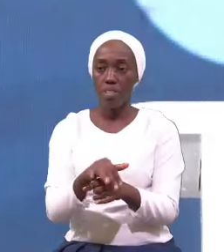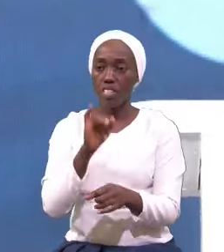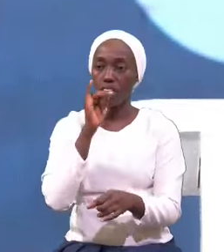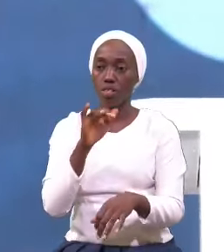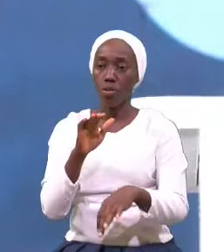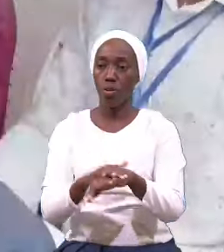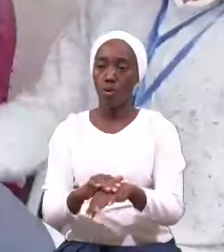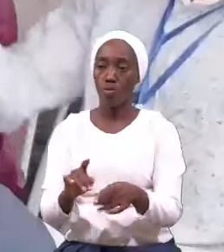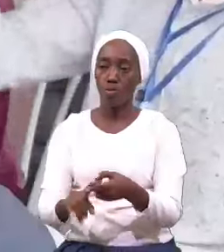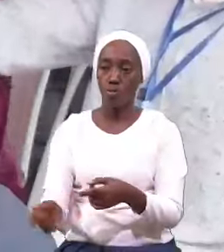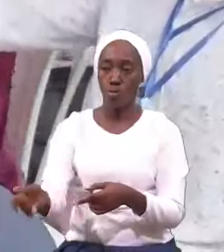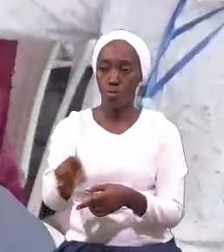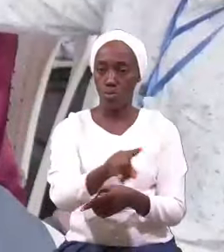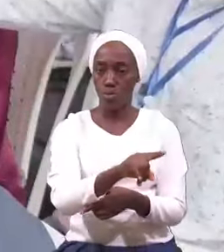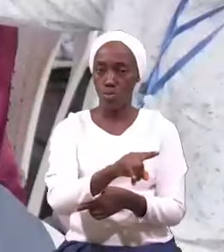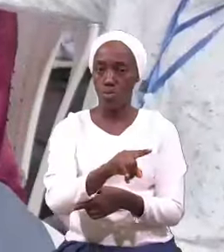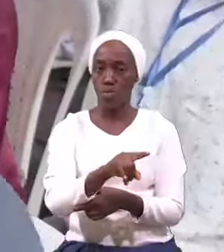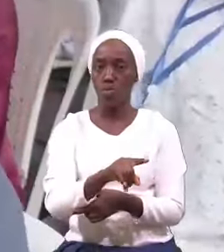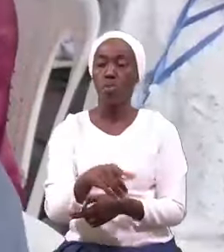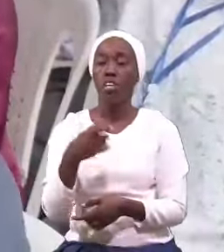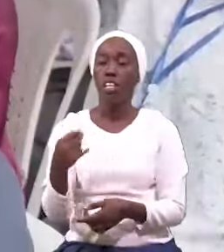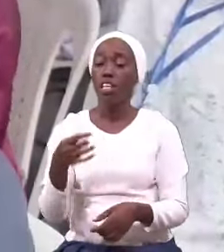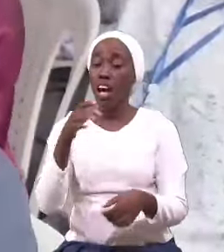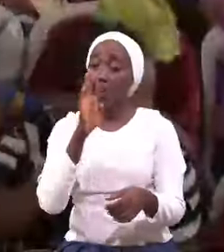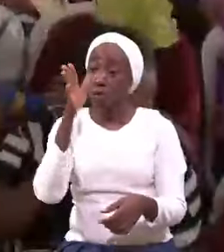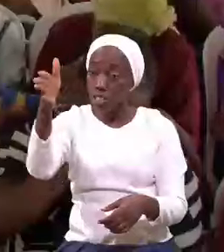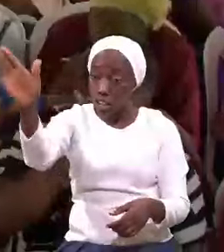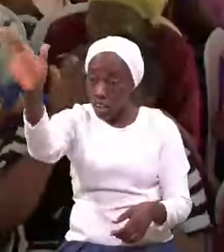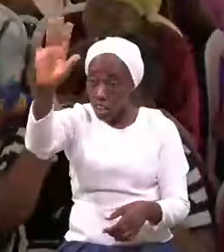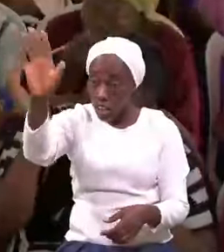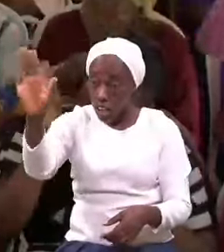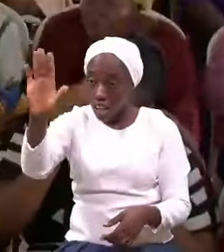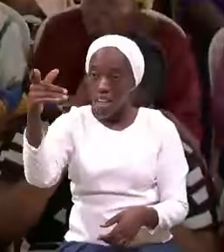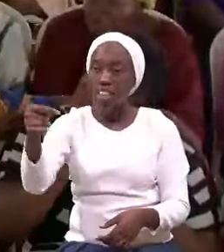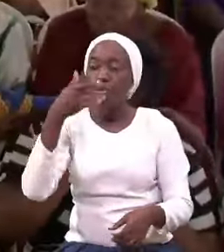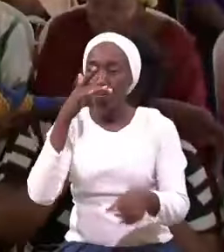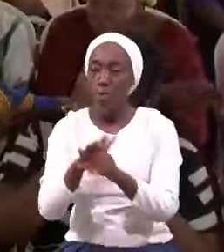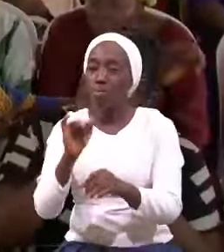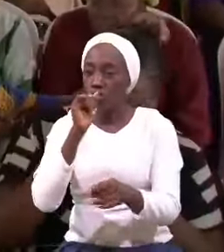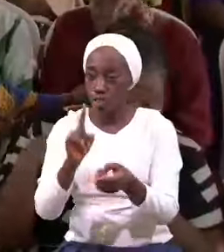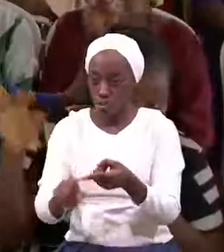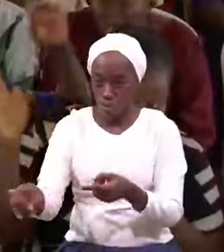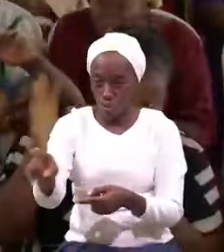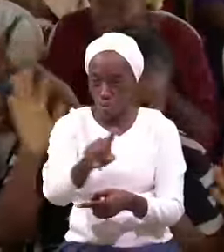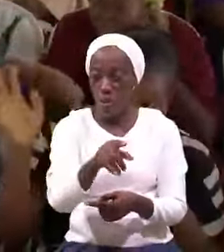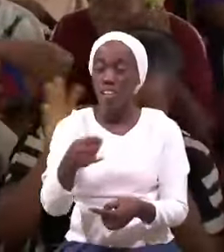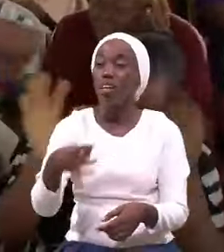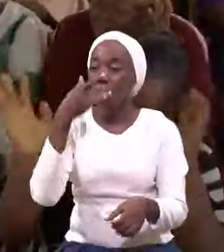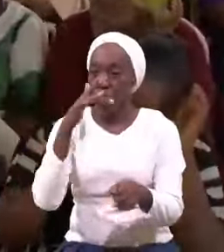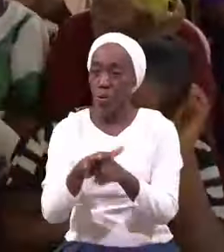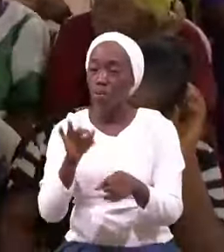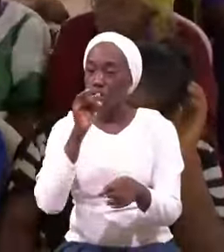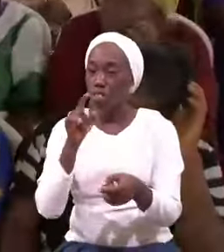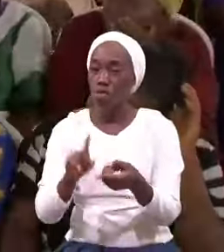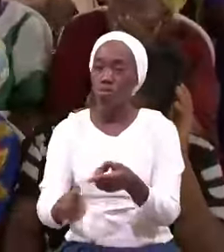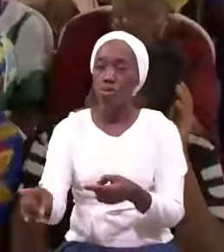Are you there? The promise is unto you. The promise is unto you.